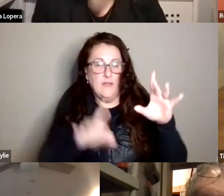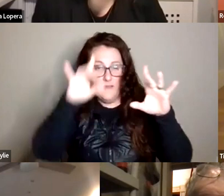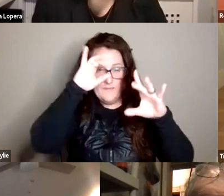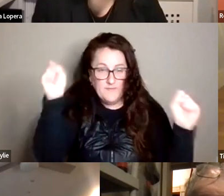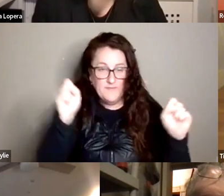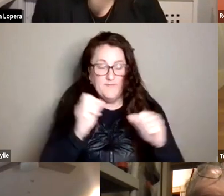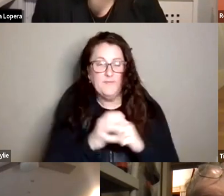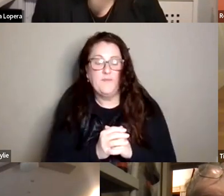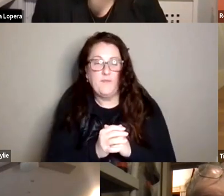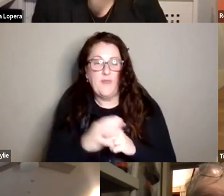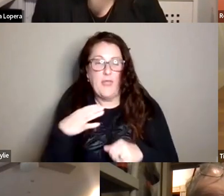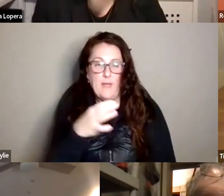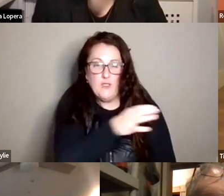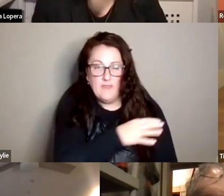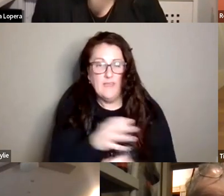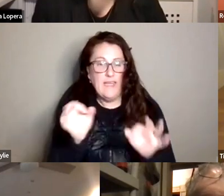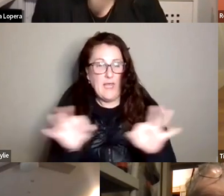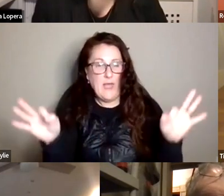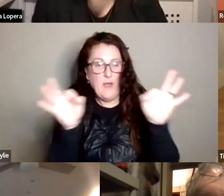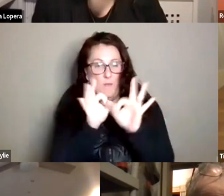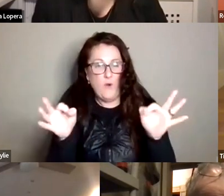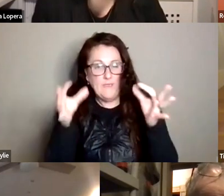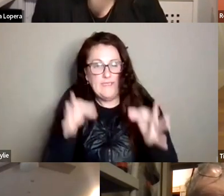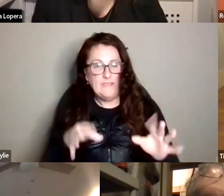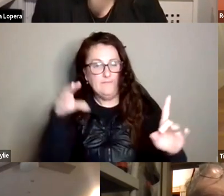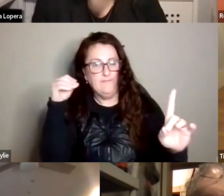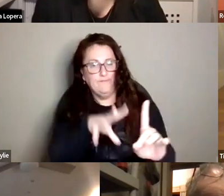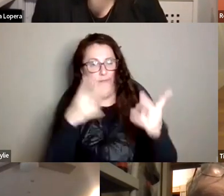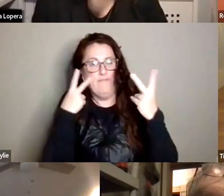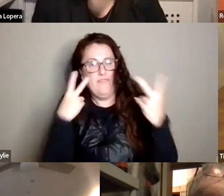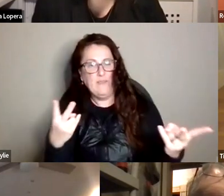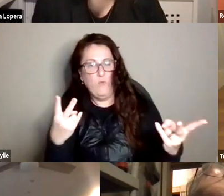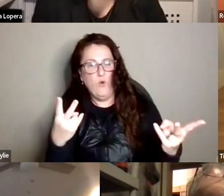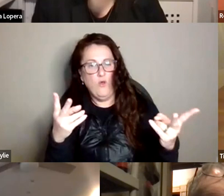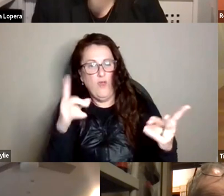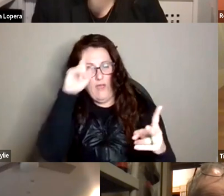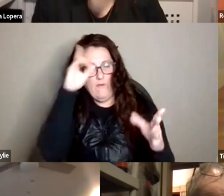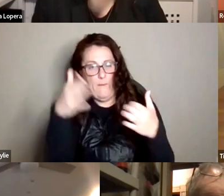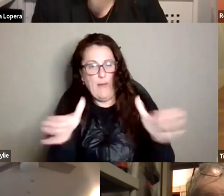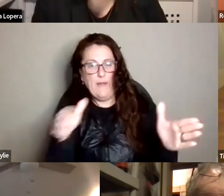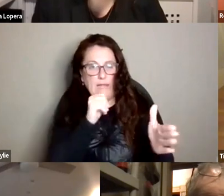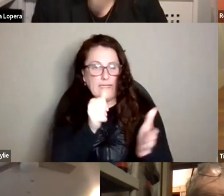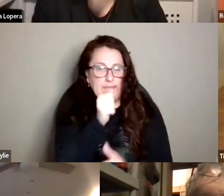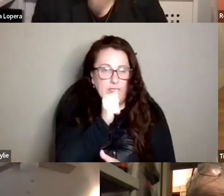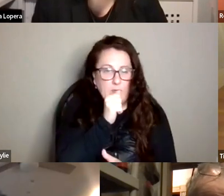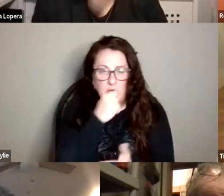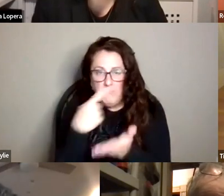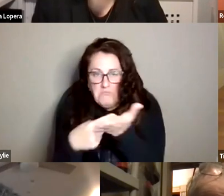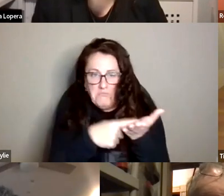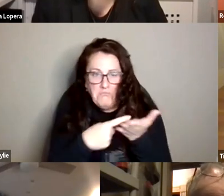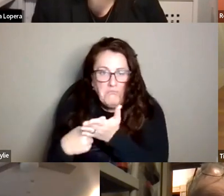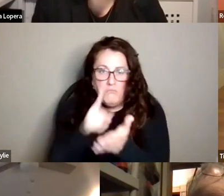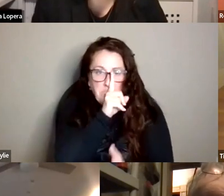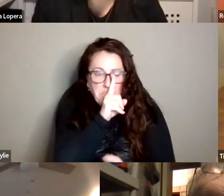Important decisions like this one needs to be made in the sunshine, visible to the public, not in secrecy and behind the curtains.